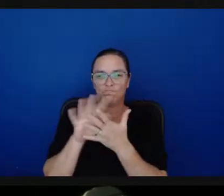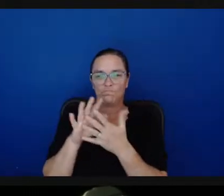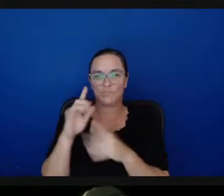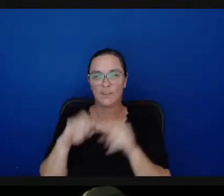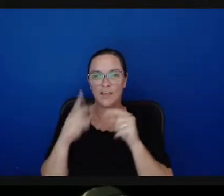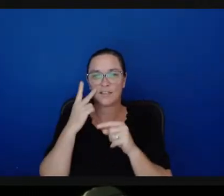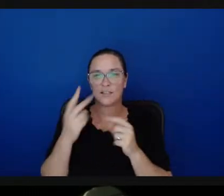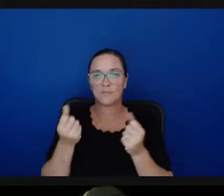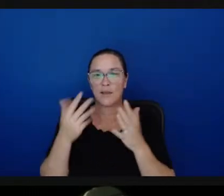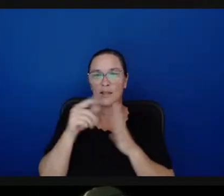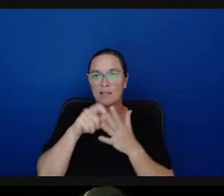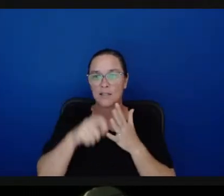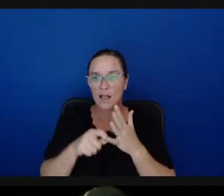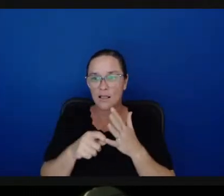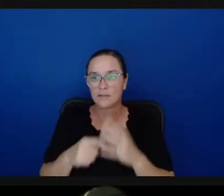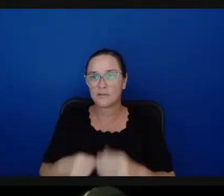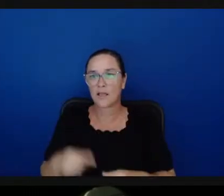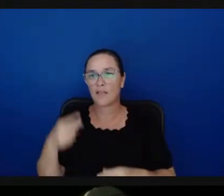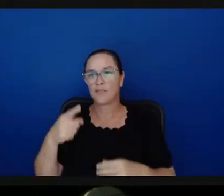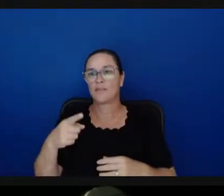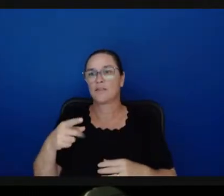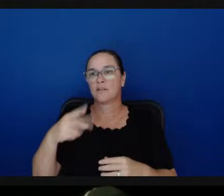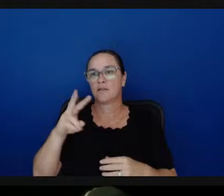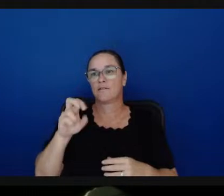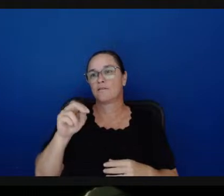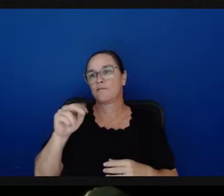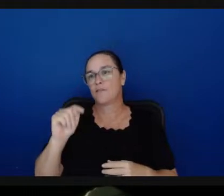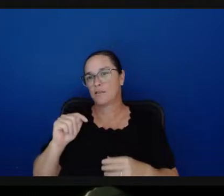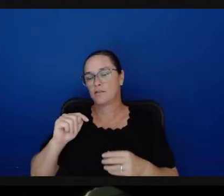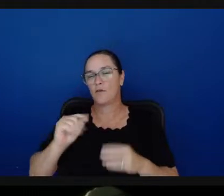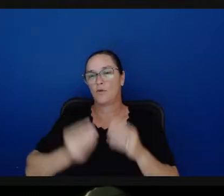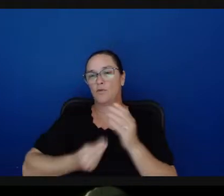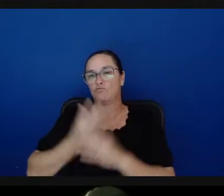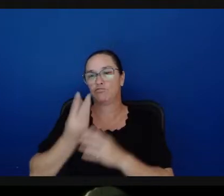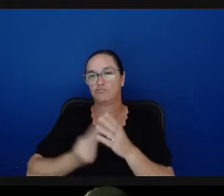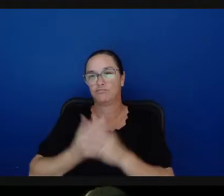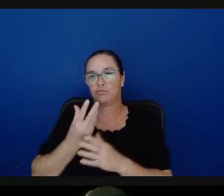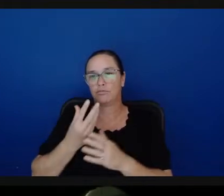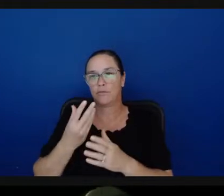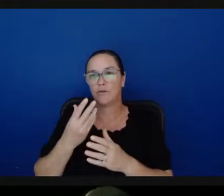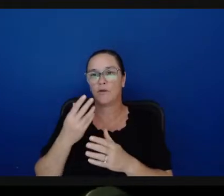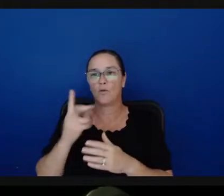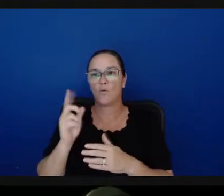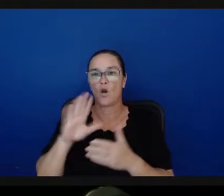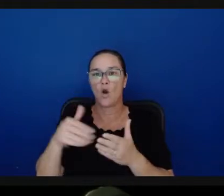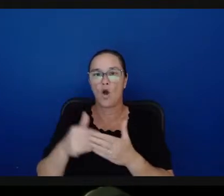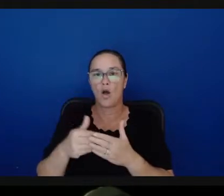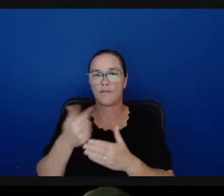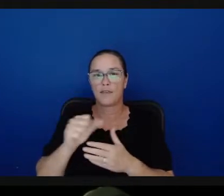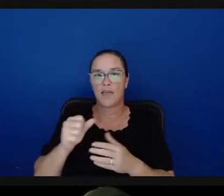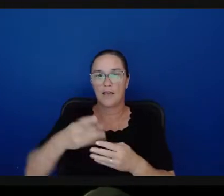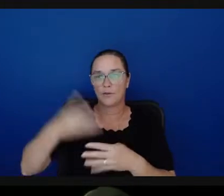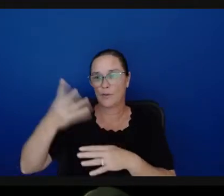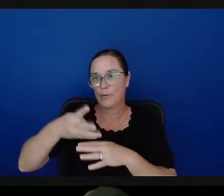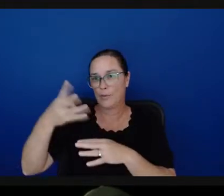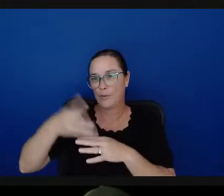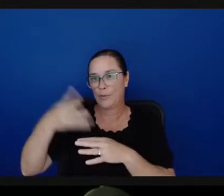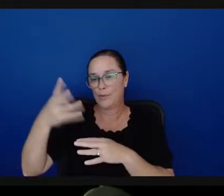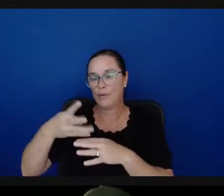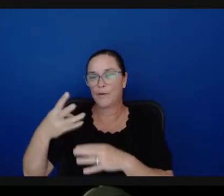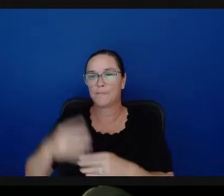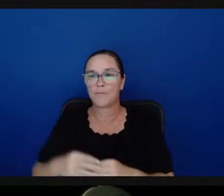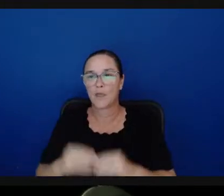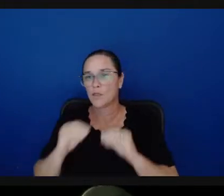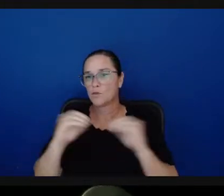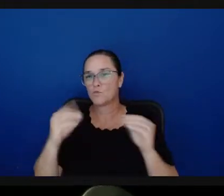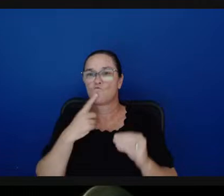background. Here is the vent that was erupting and the source of all that gas coming out there. But as you can see, no